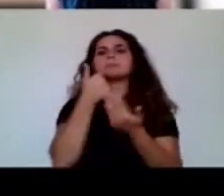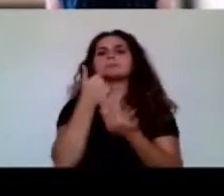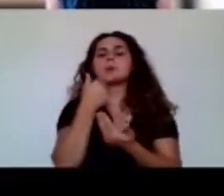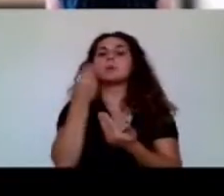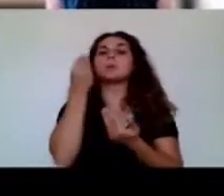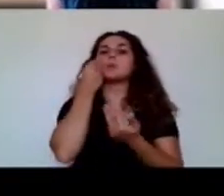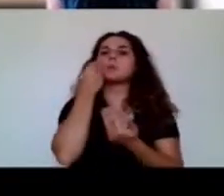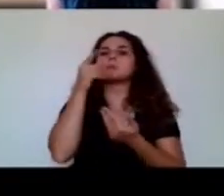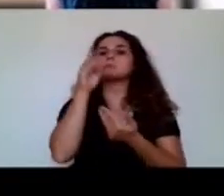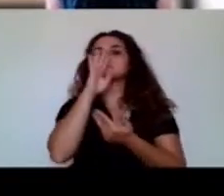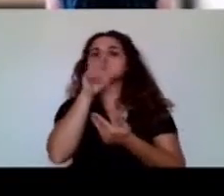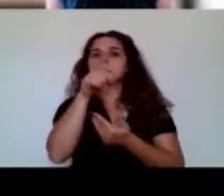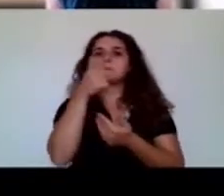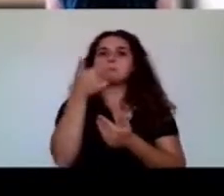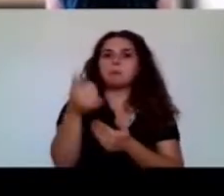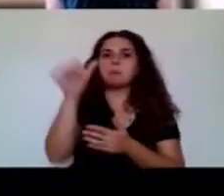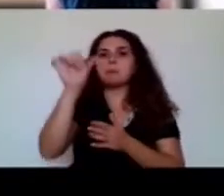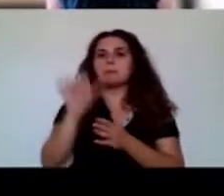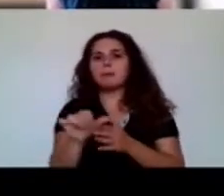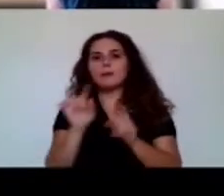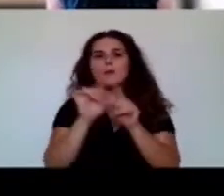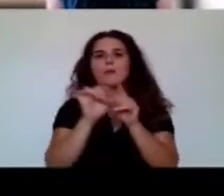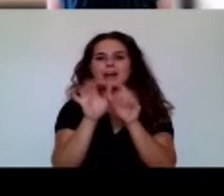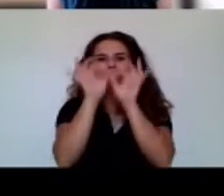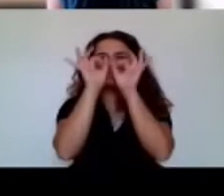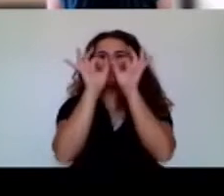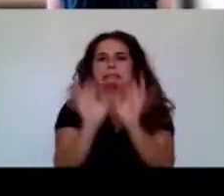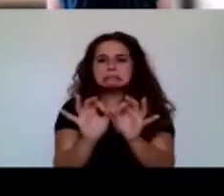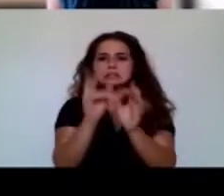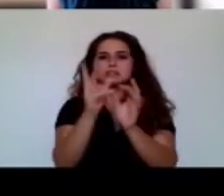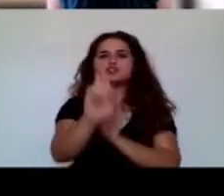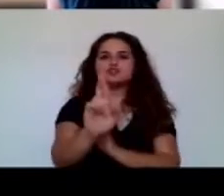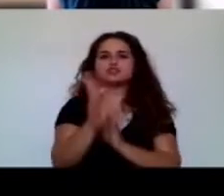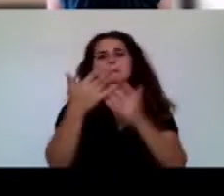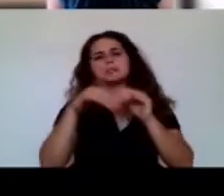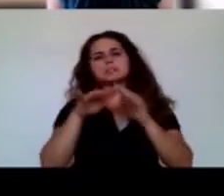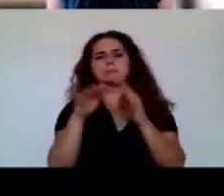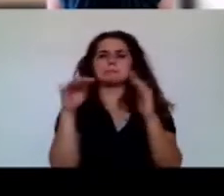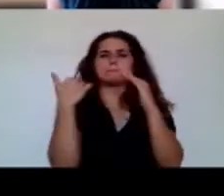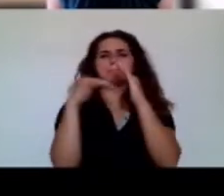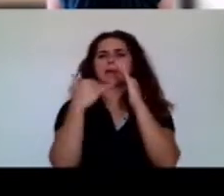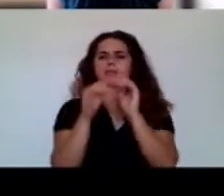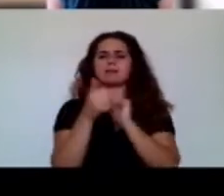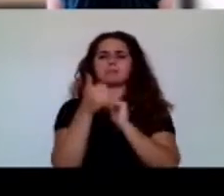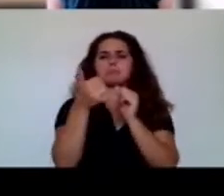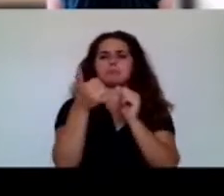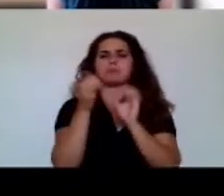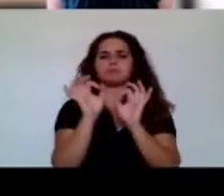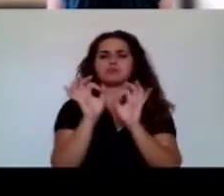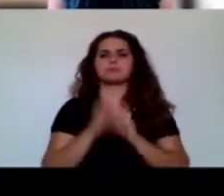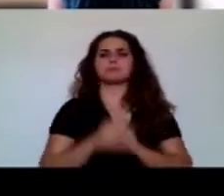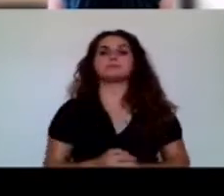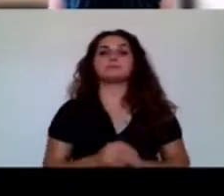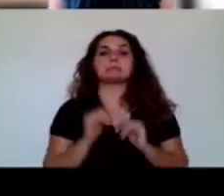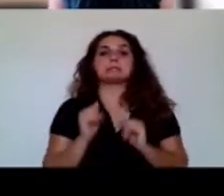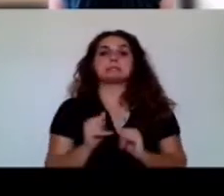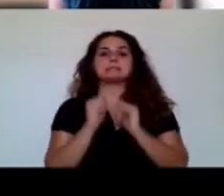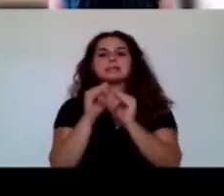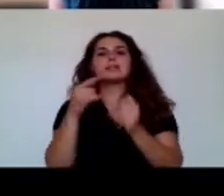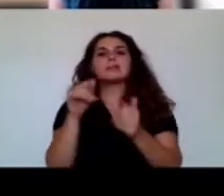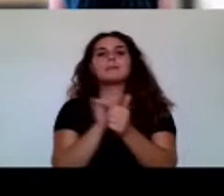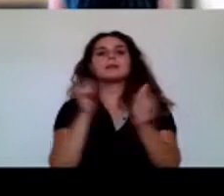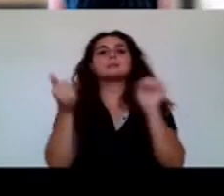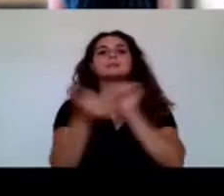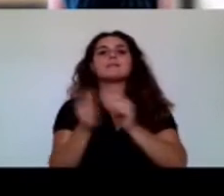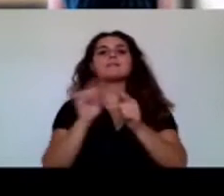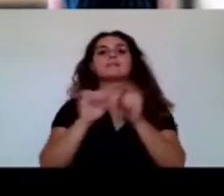these throws. And you can see he's not always exactly on the target, but on average, he pretty much hits the X. Now there's a motor adaptation phase where